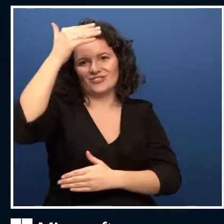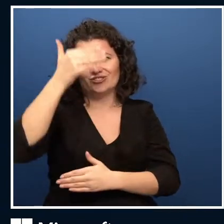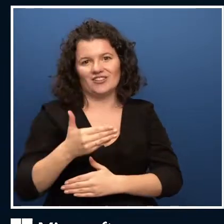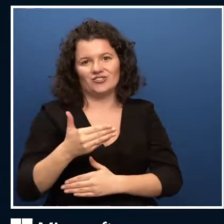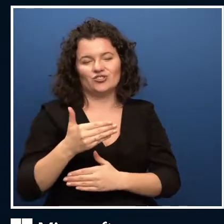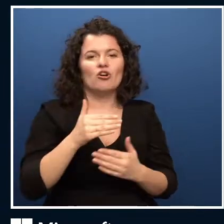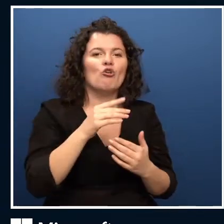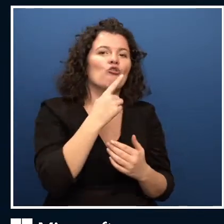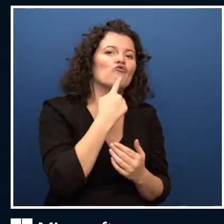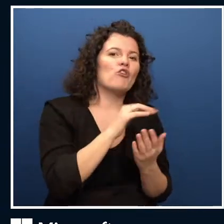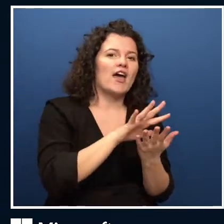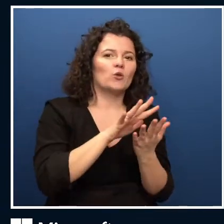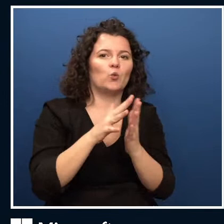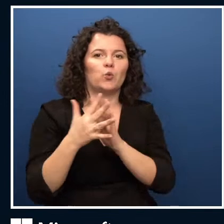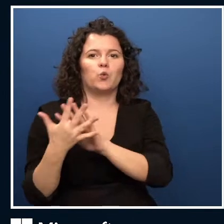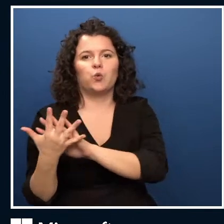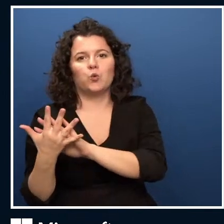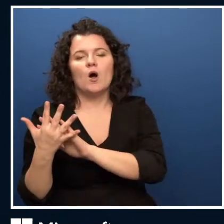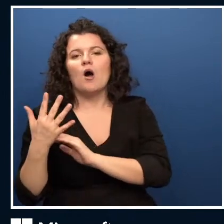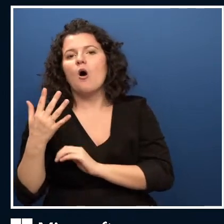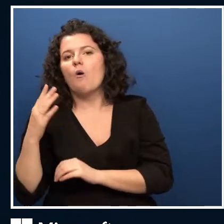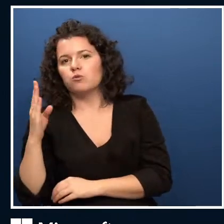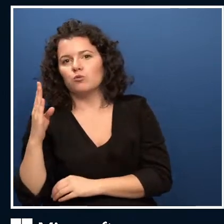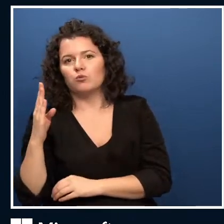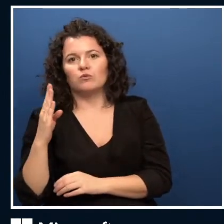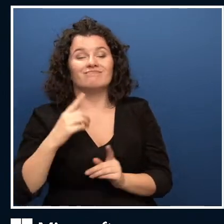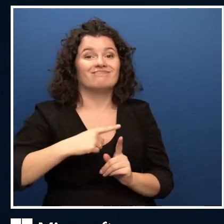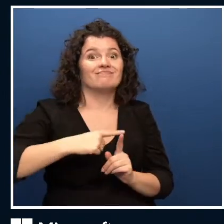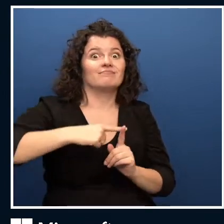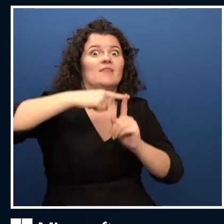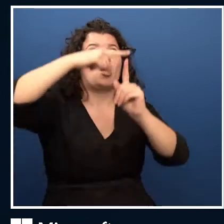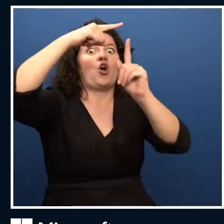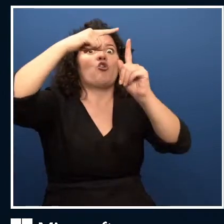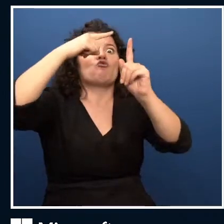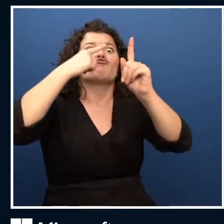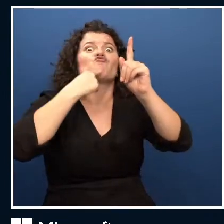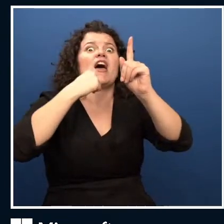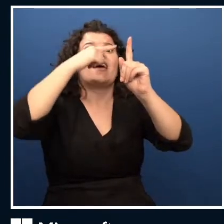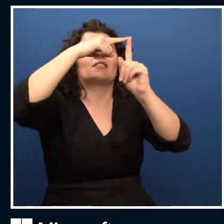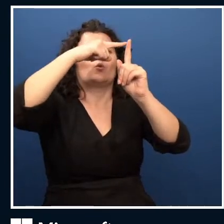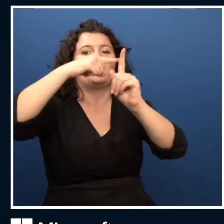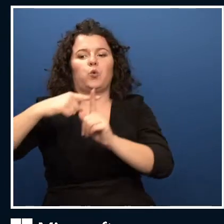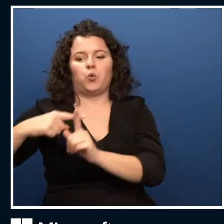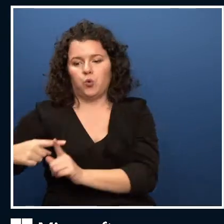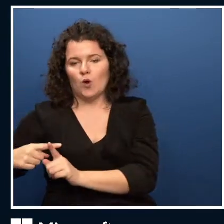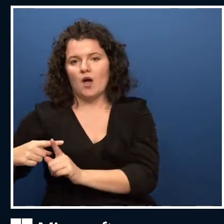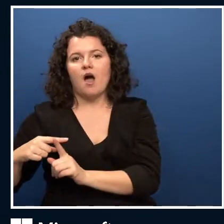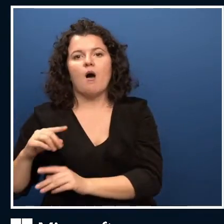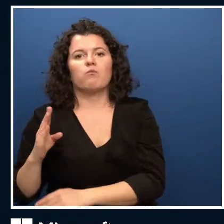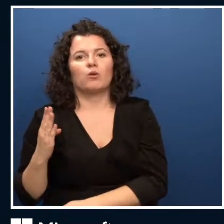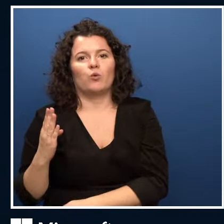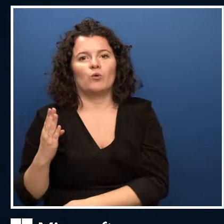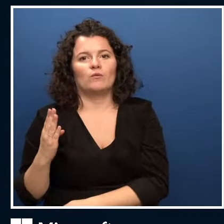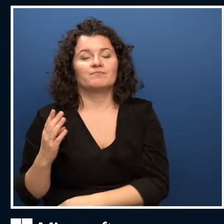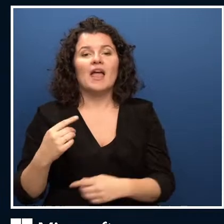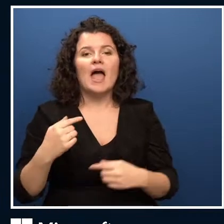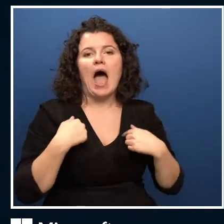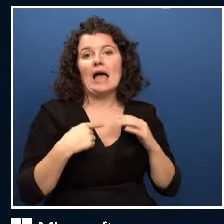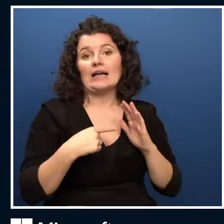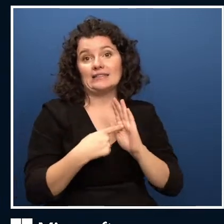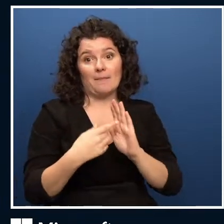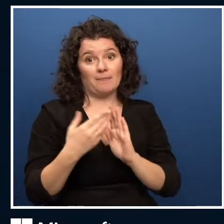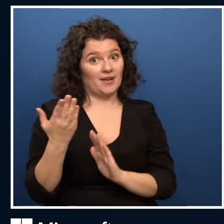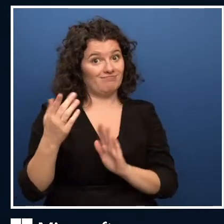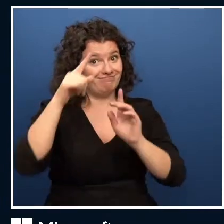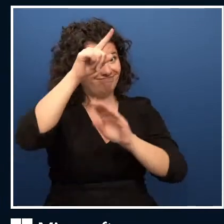For your information, we have I have used up a piano audio. So when you play